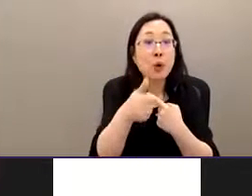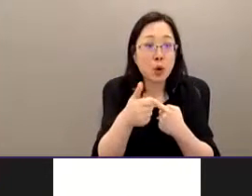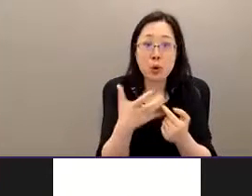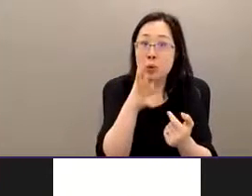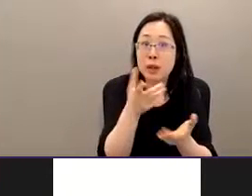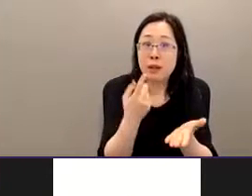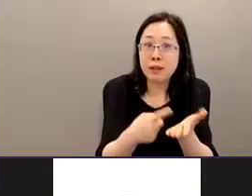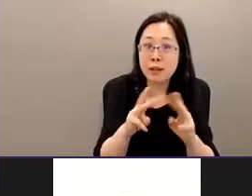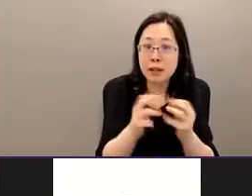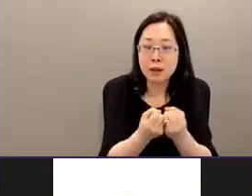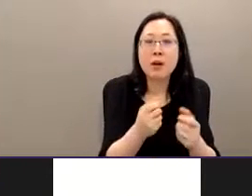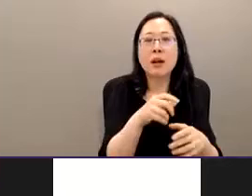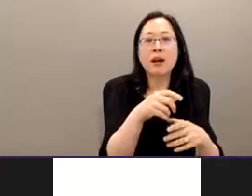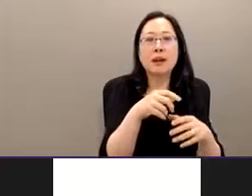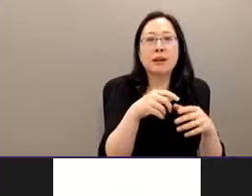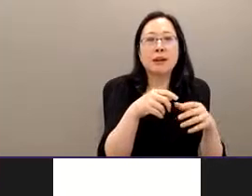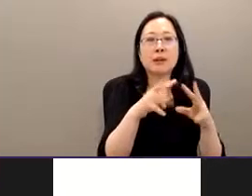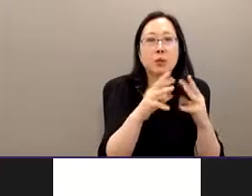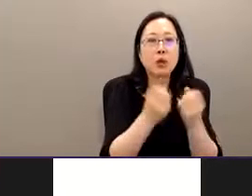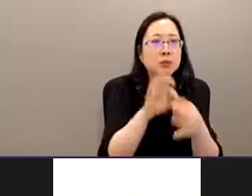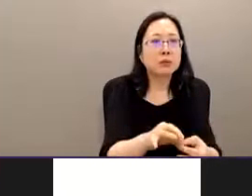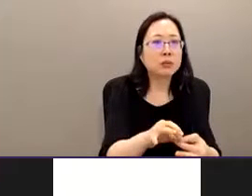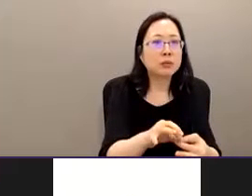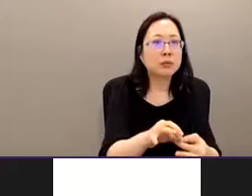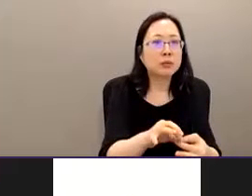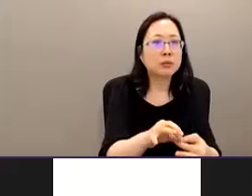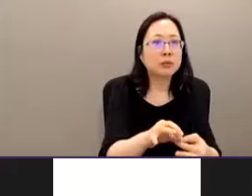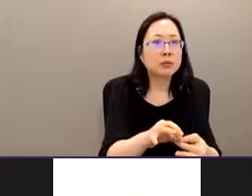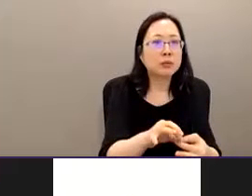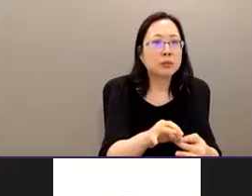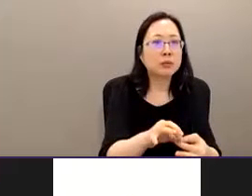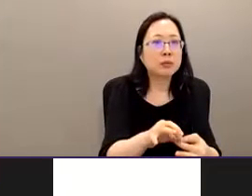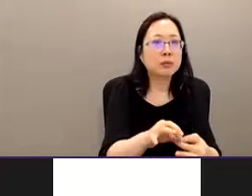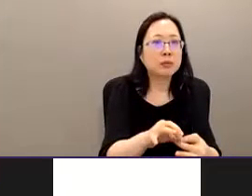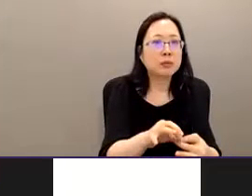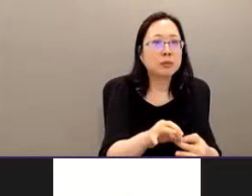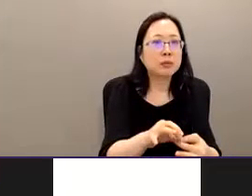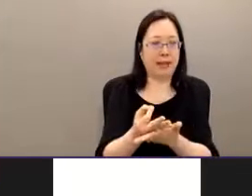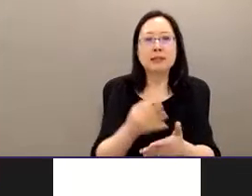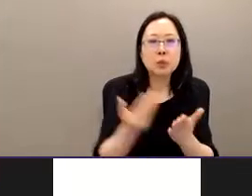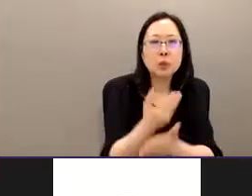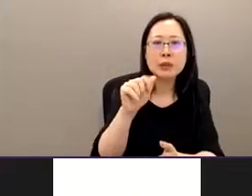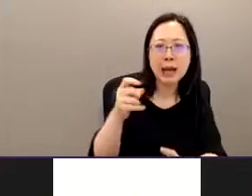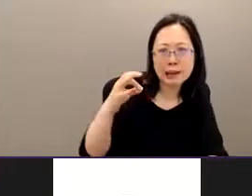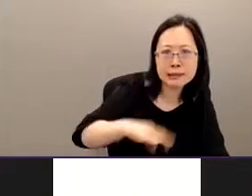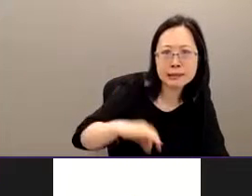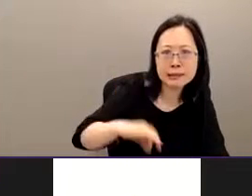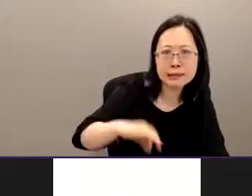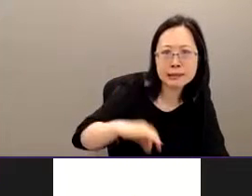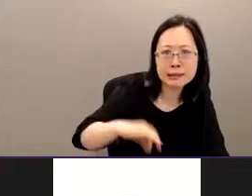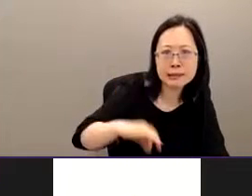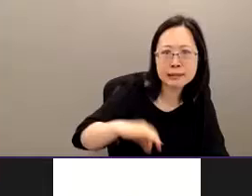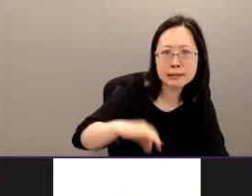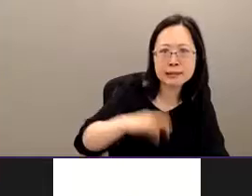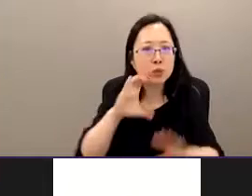with Ministry of Finance on the new benefits and credits for seniors for the new income tax